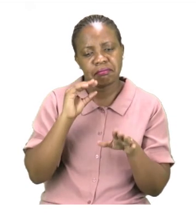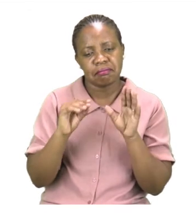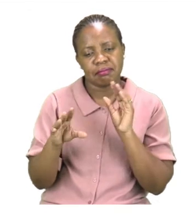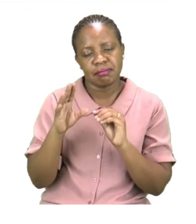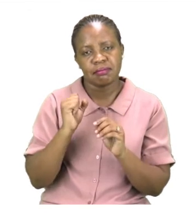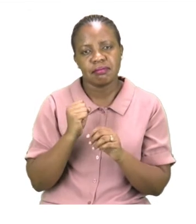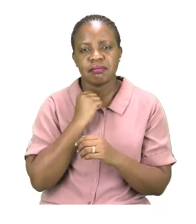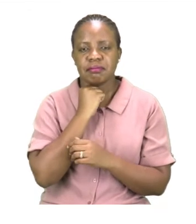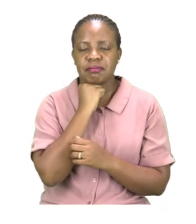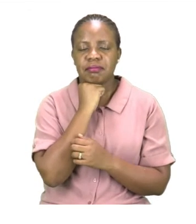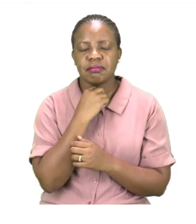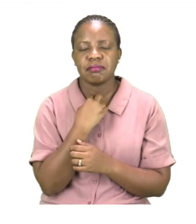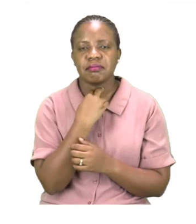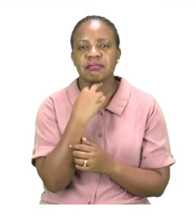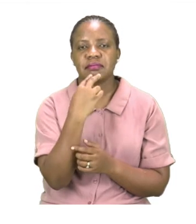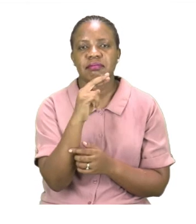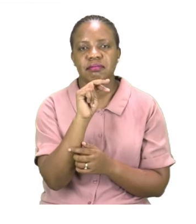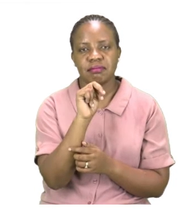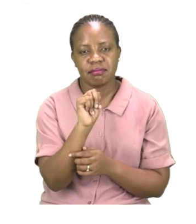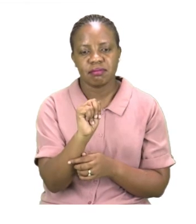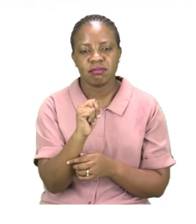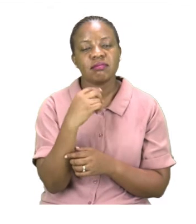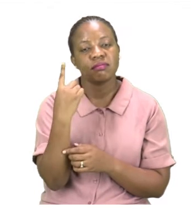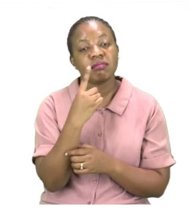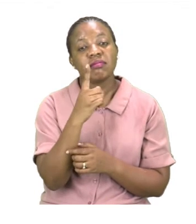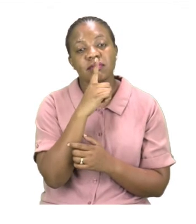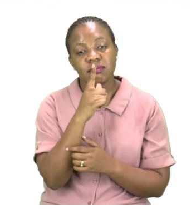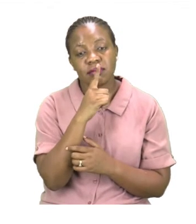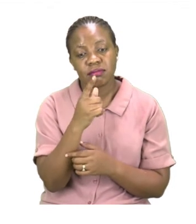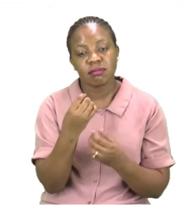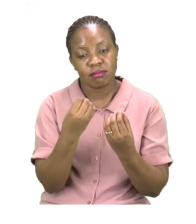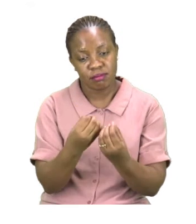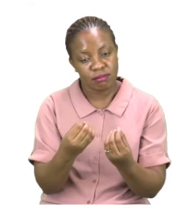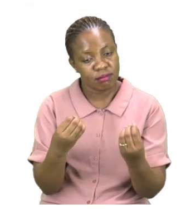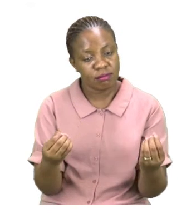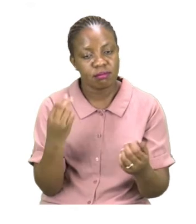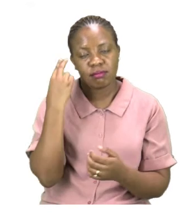N. Everybody, let's say N. N.